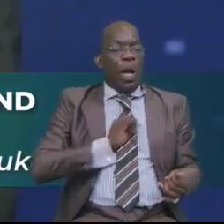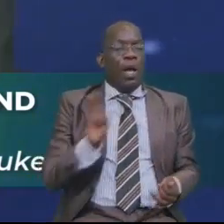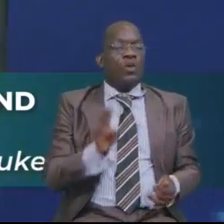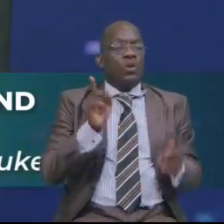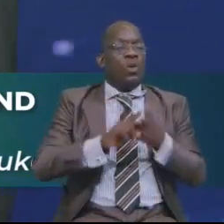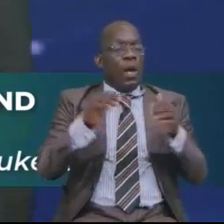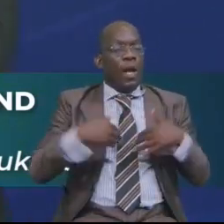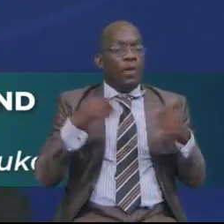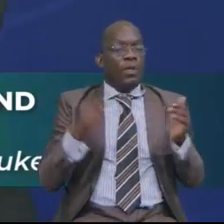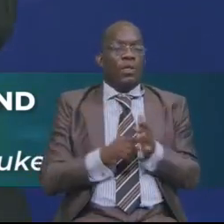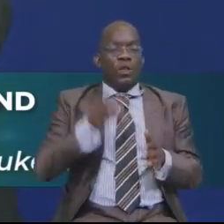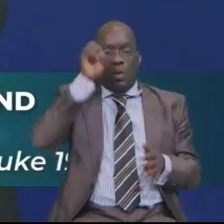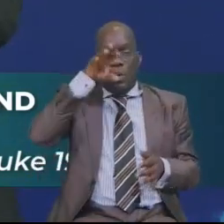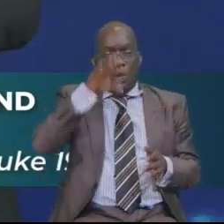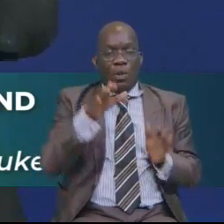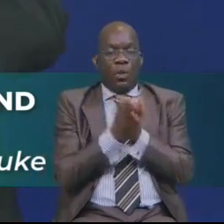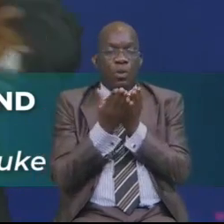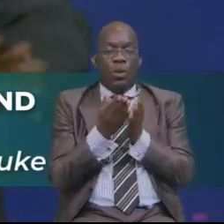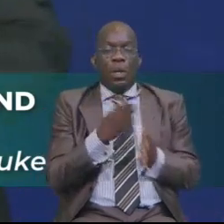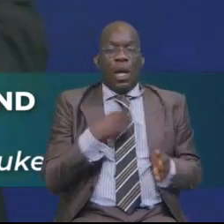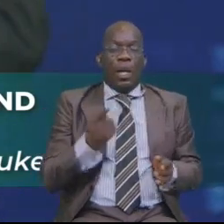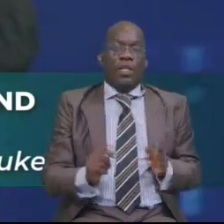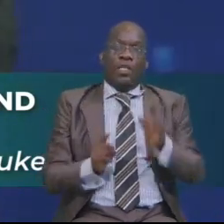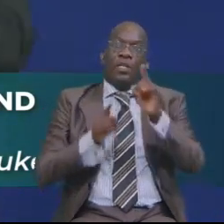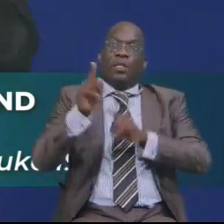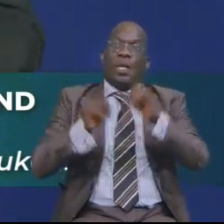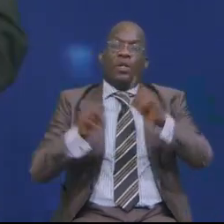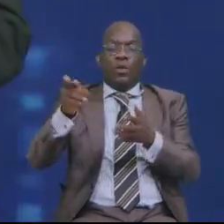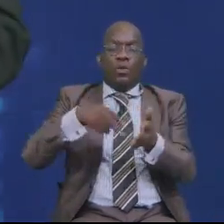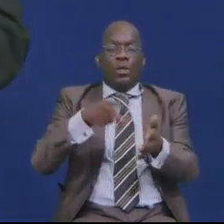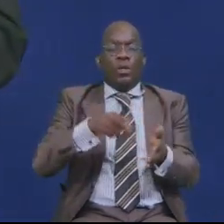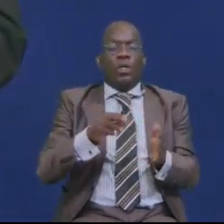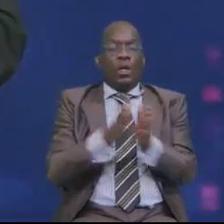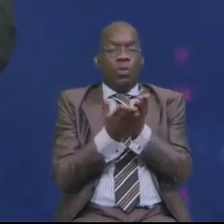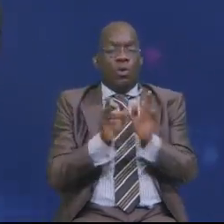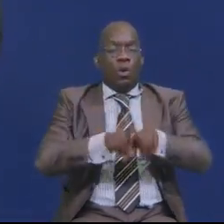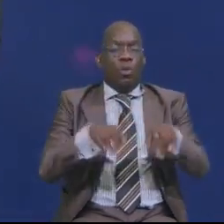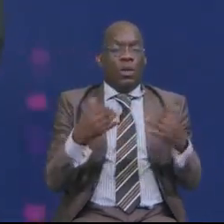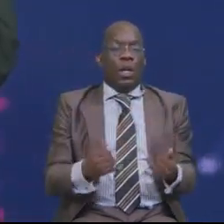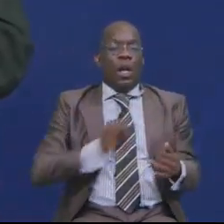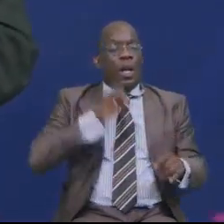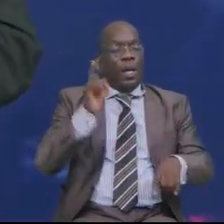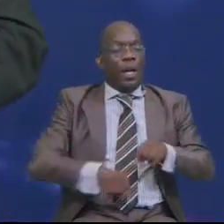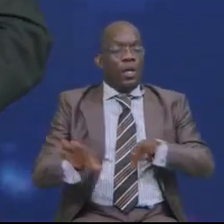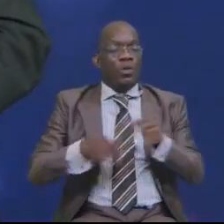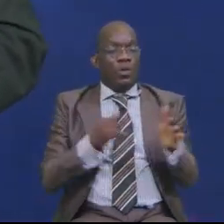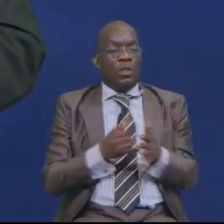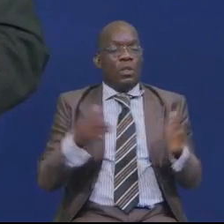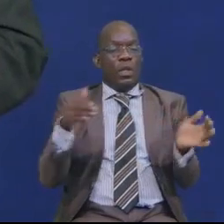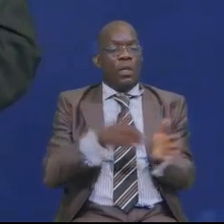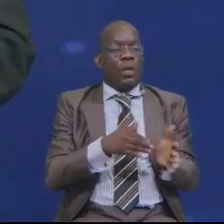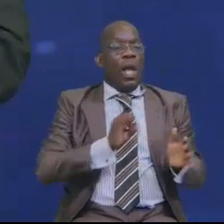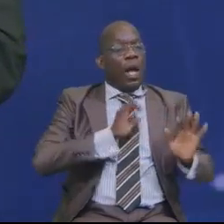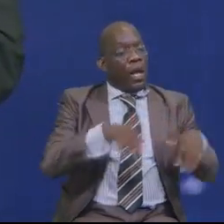these occultic books and the stargazing books, but now I cannot do that anymore. I hand